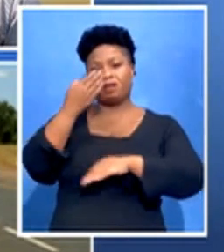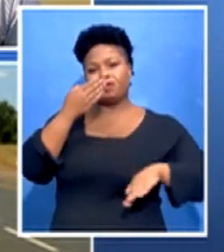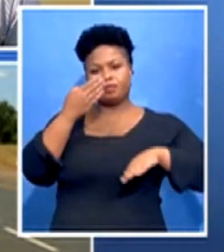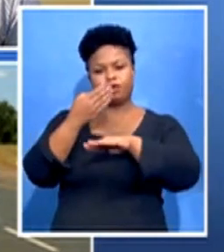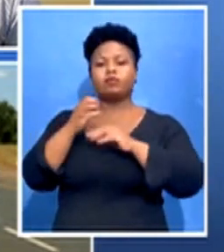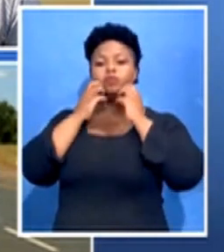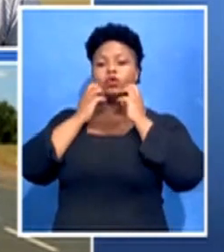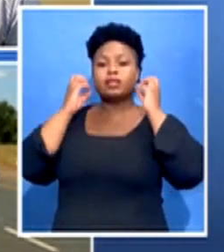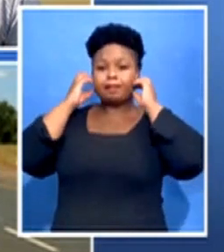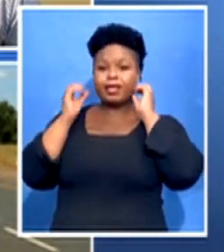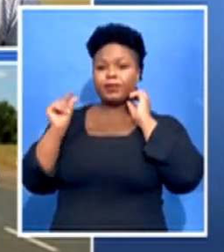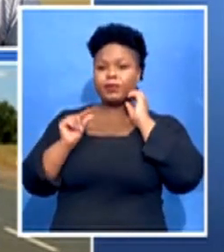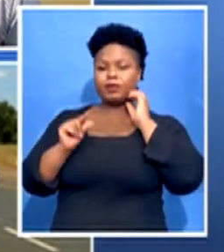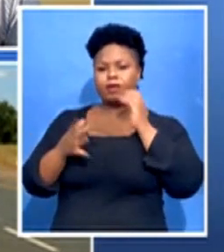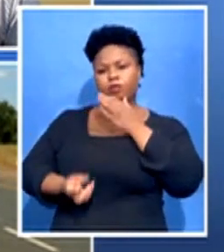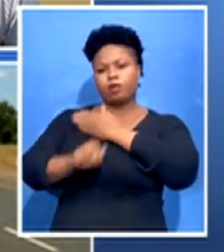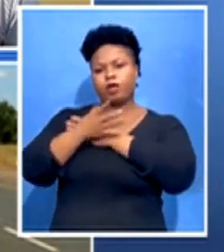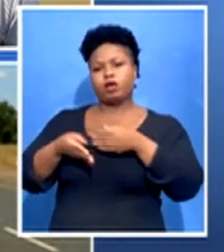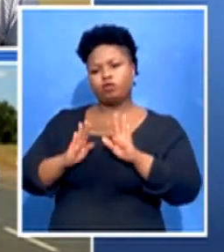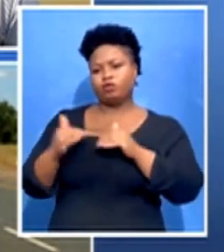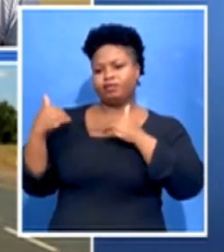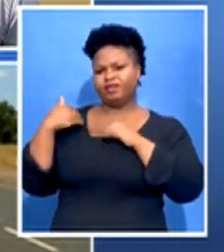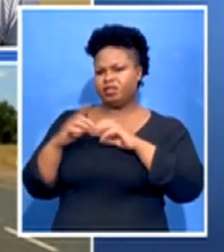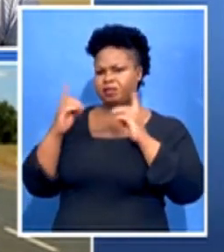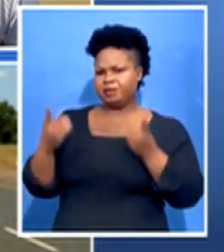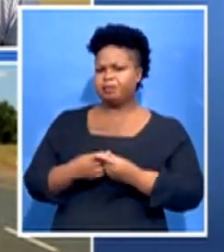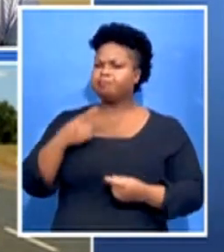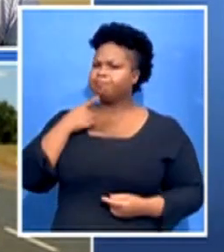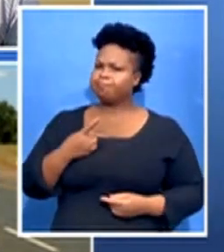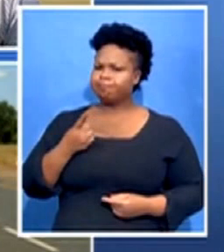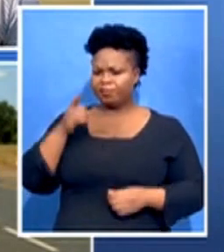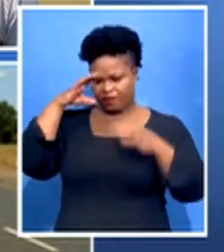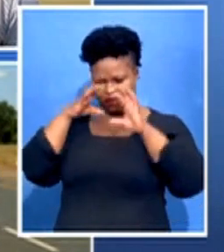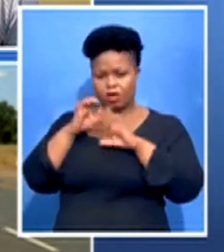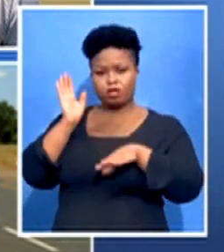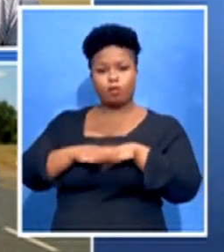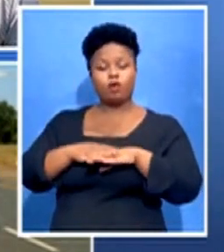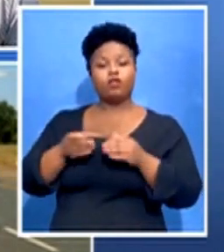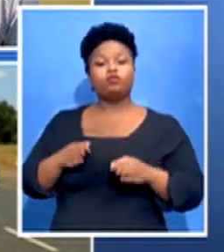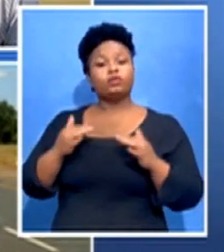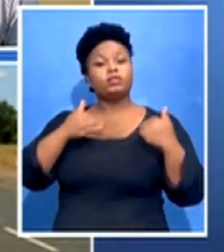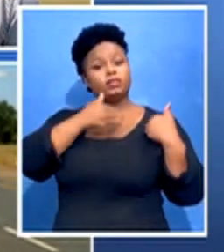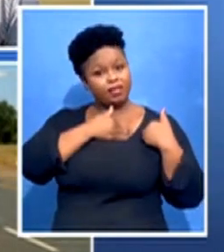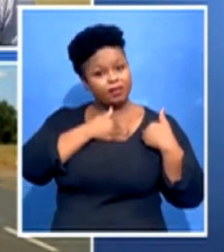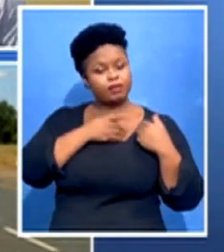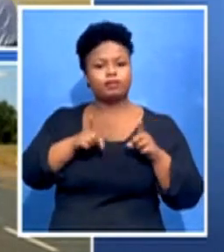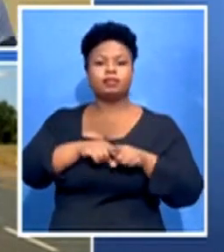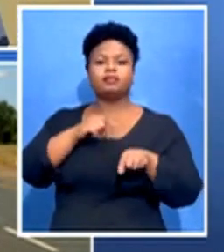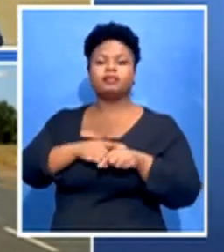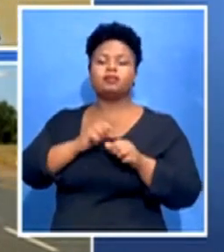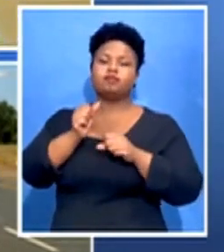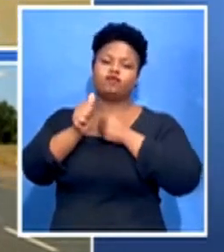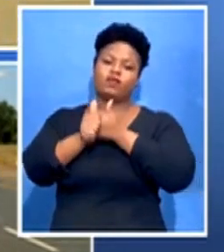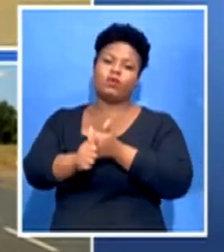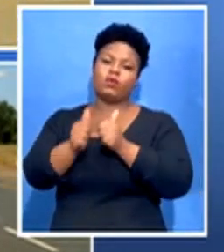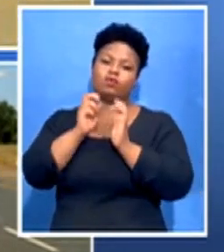Safety Department says their focus is not only on road safety, but also on adherence to COVID-19 regulations to